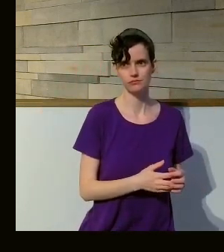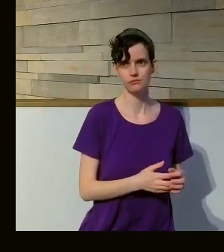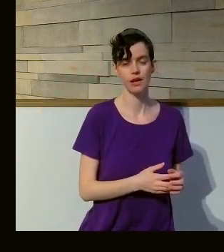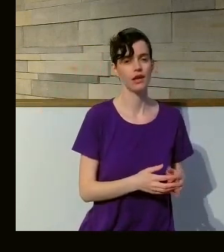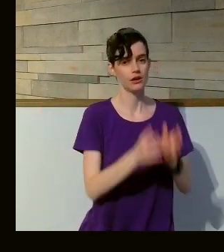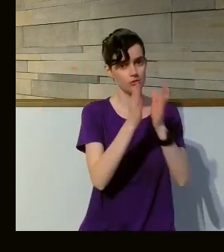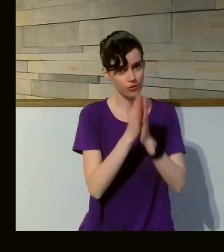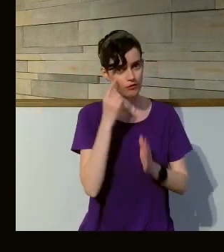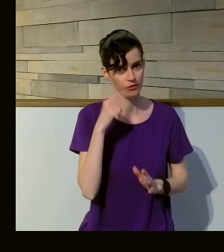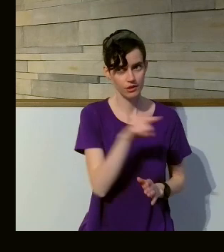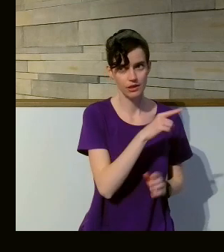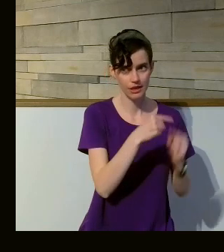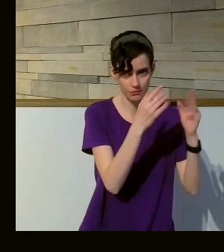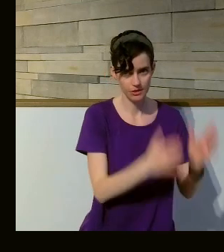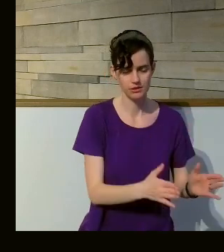even pray for them.